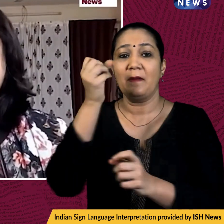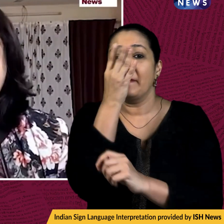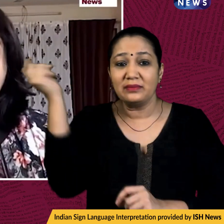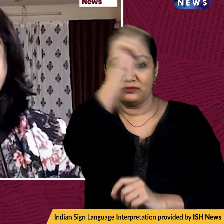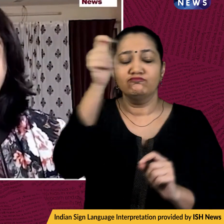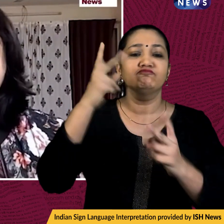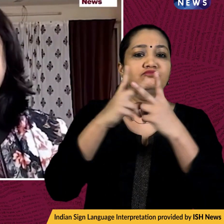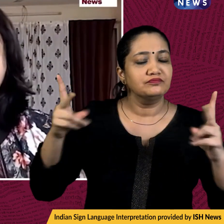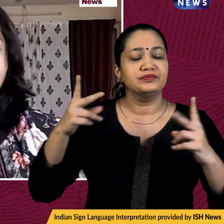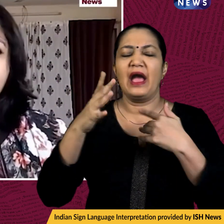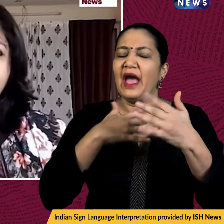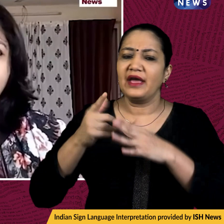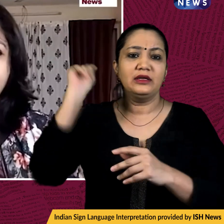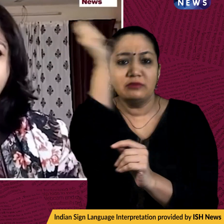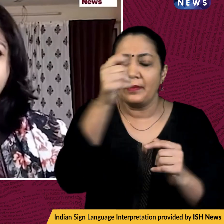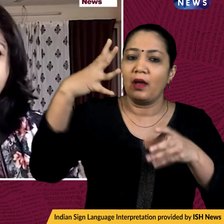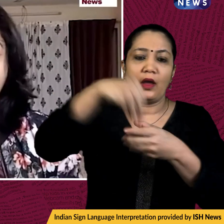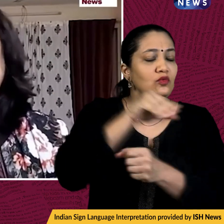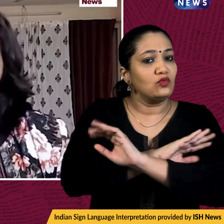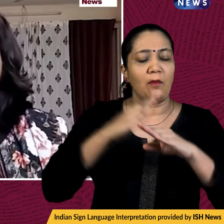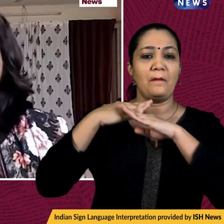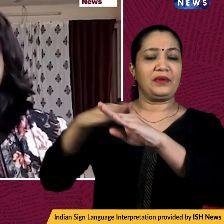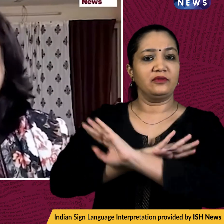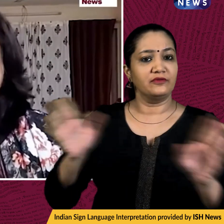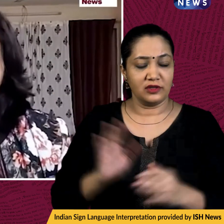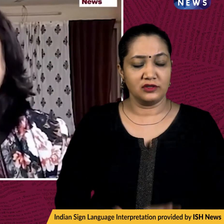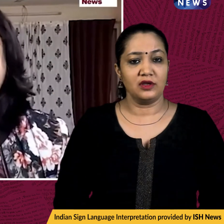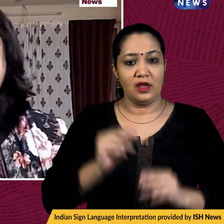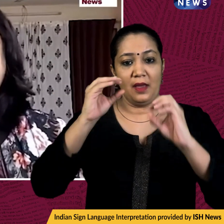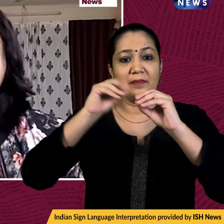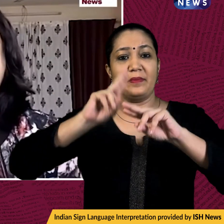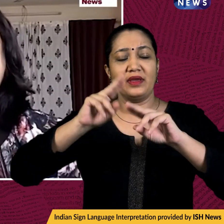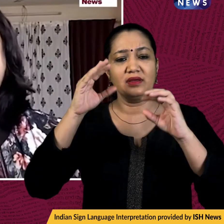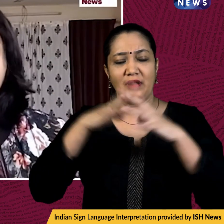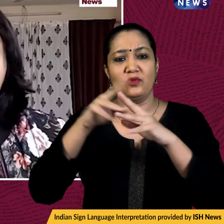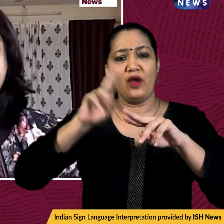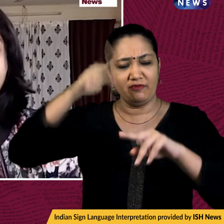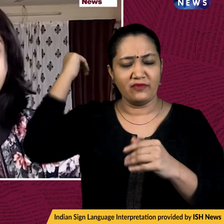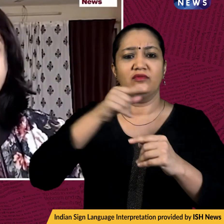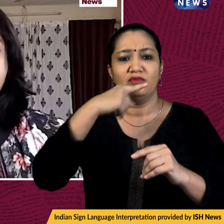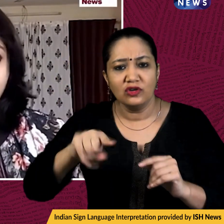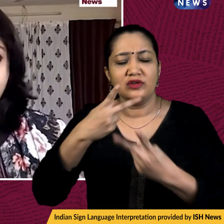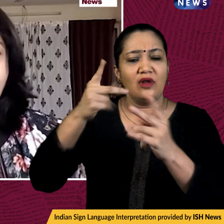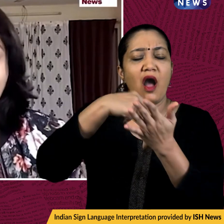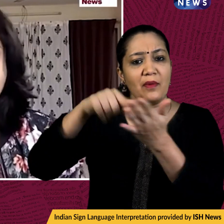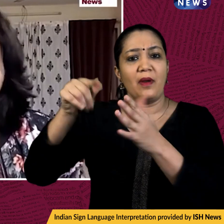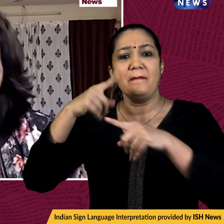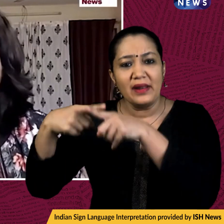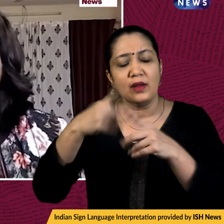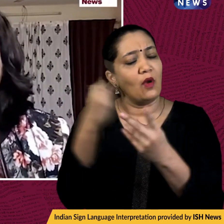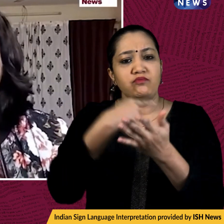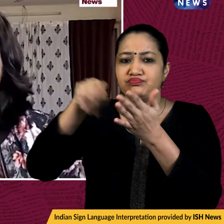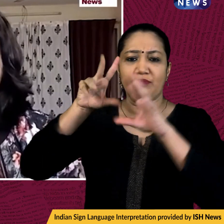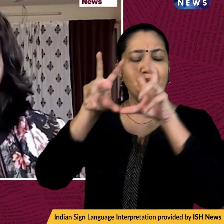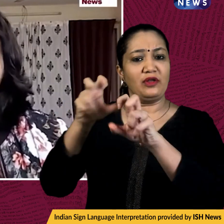Belarusian badminton players from competing until further notice. Now, earlier, the BWF had cancelled all sanctioned tournaments in Russia and